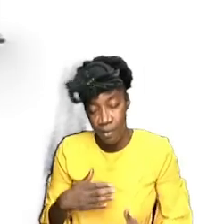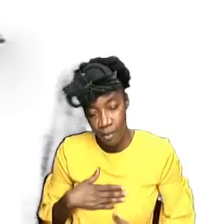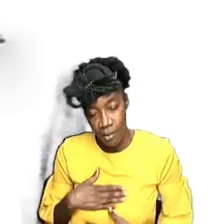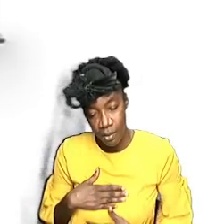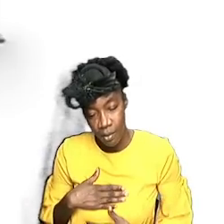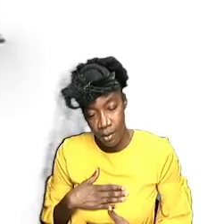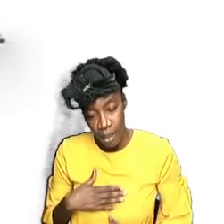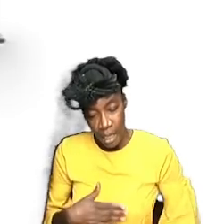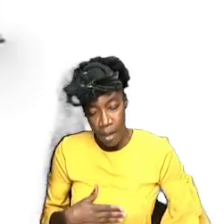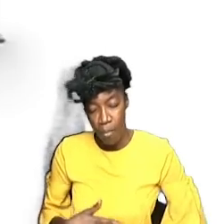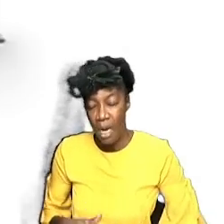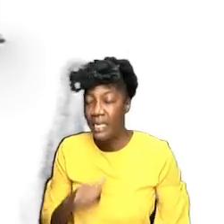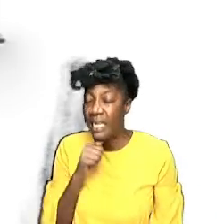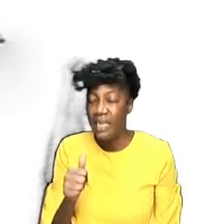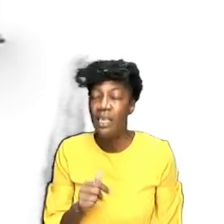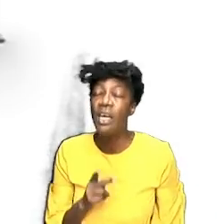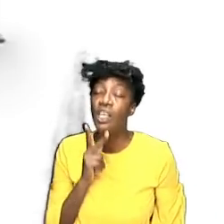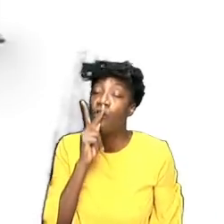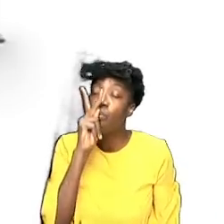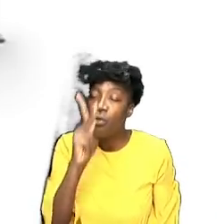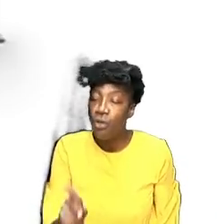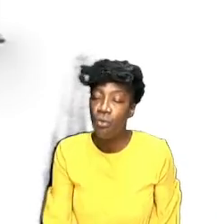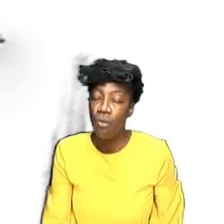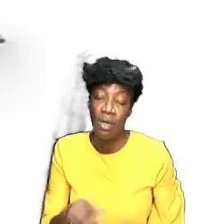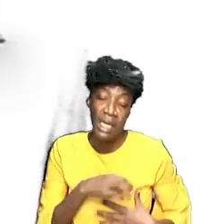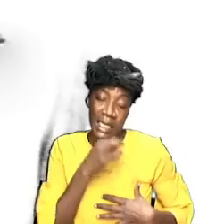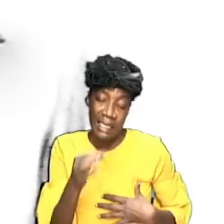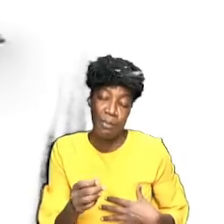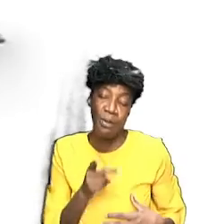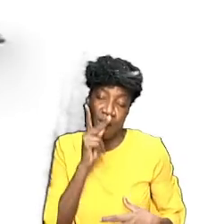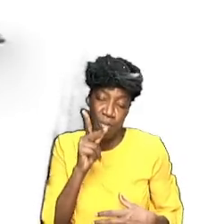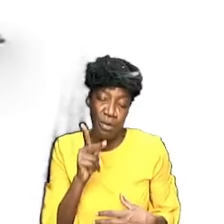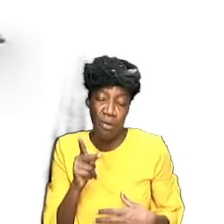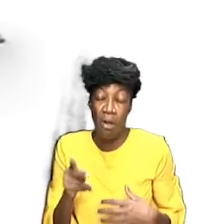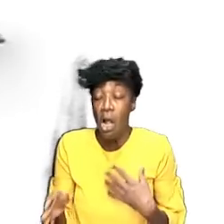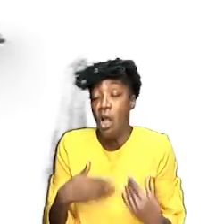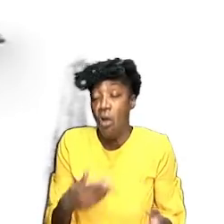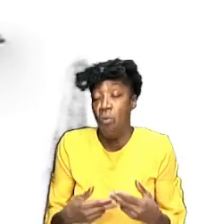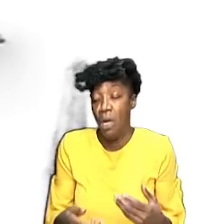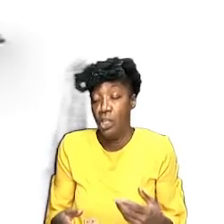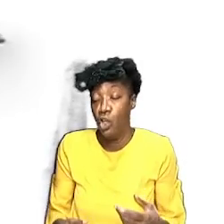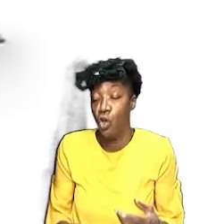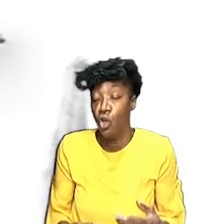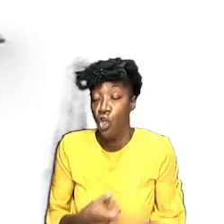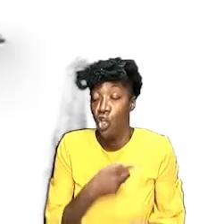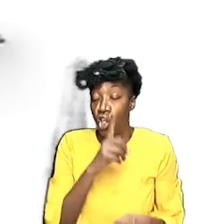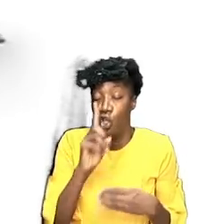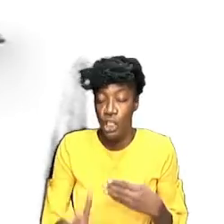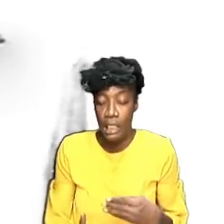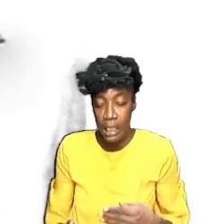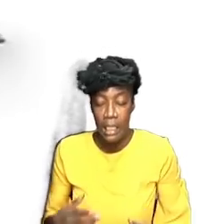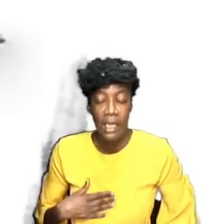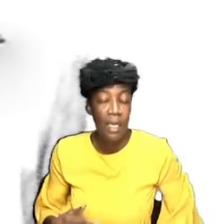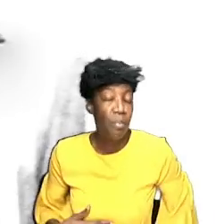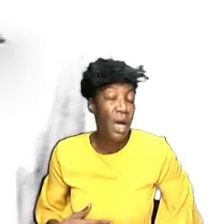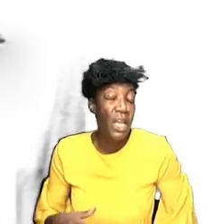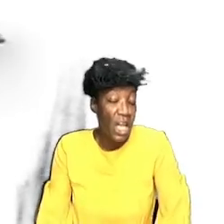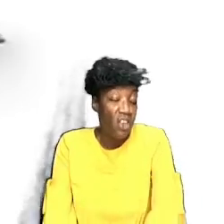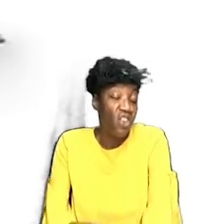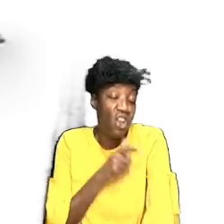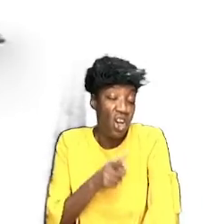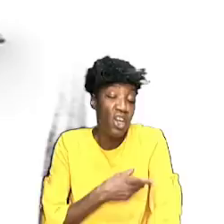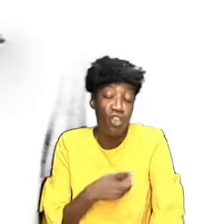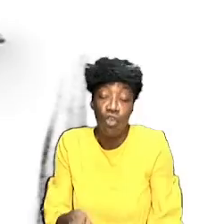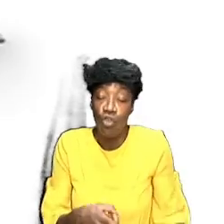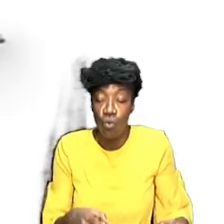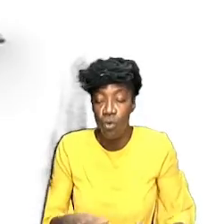was not pure and the spirit was pure, and therefore it didn't matter what you did in the body, amen, as long as you do it in the spirit. You see, false